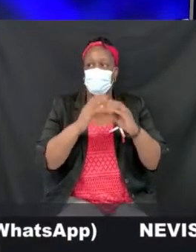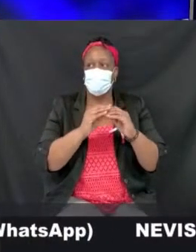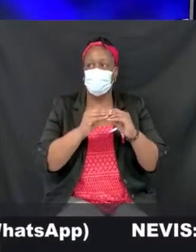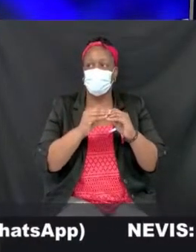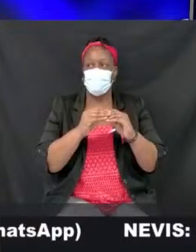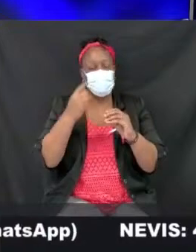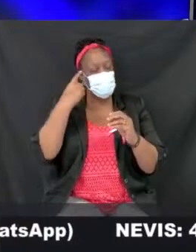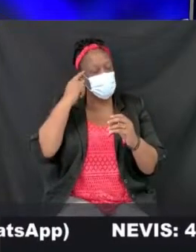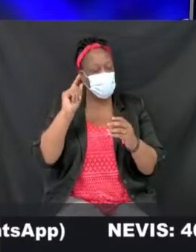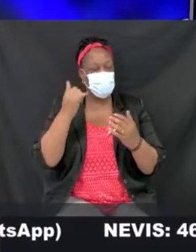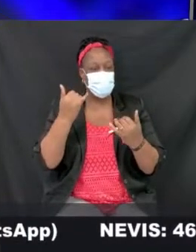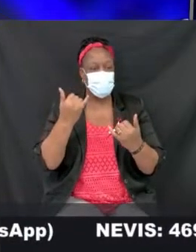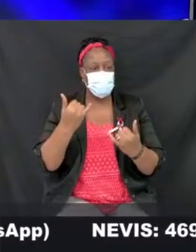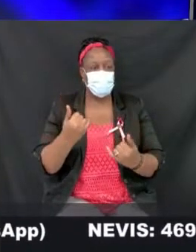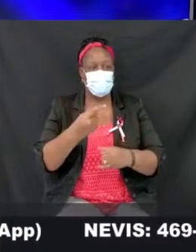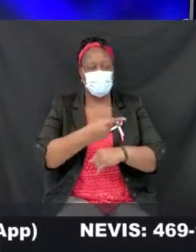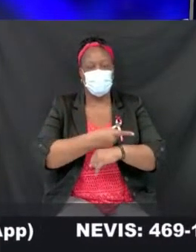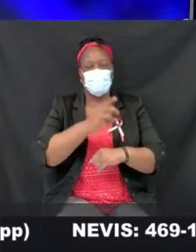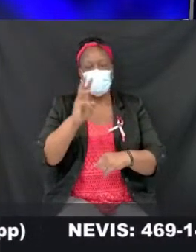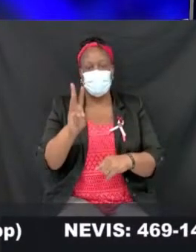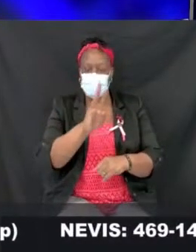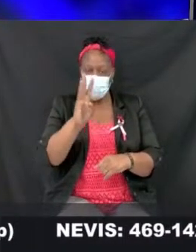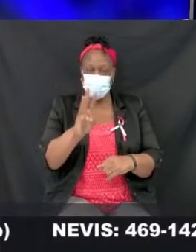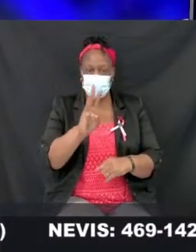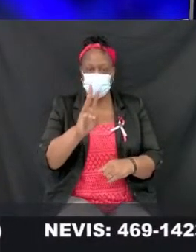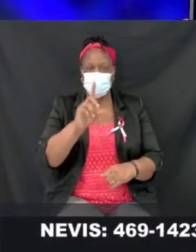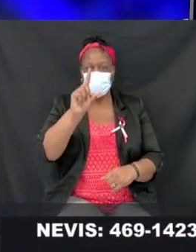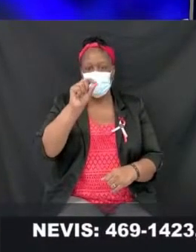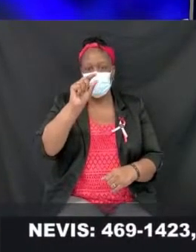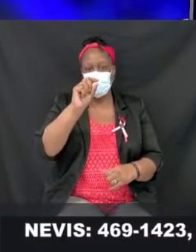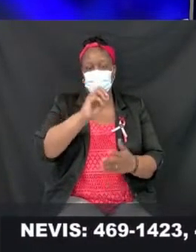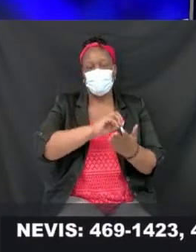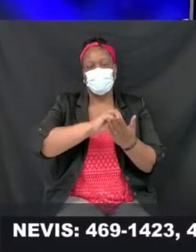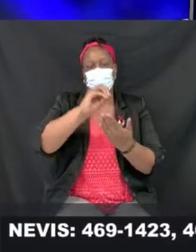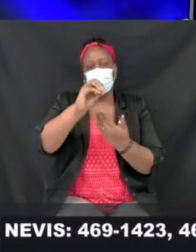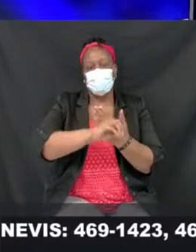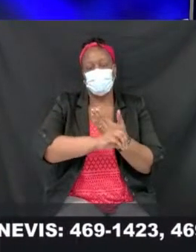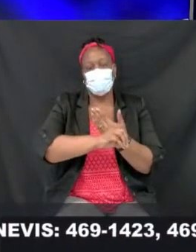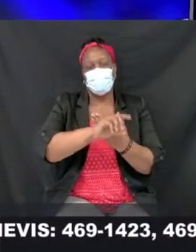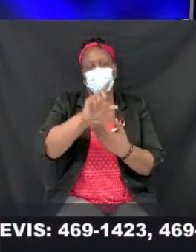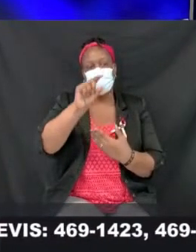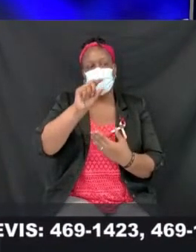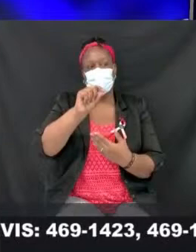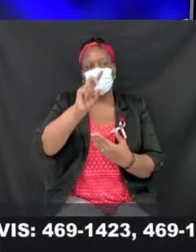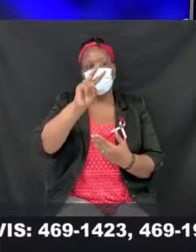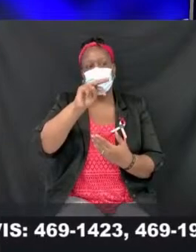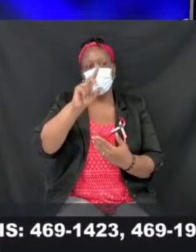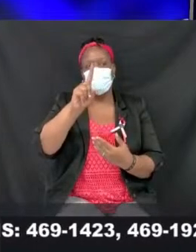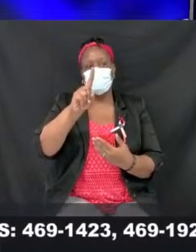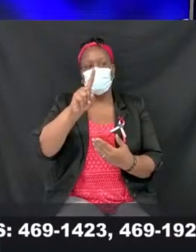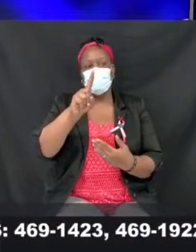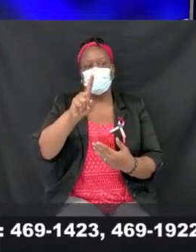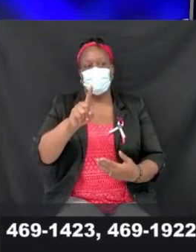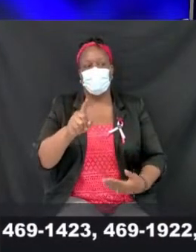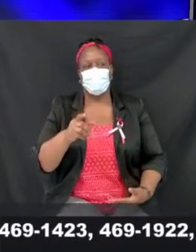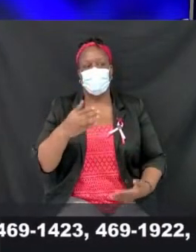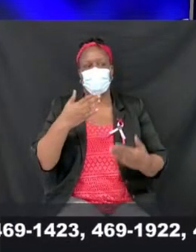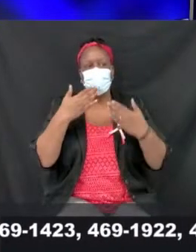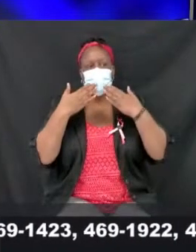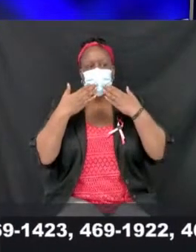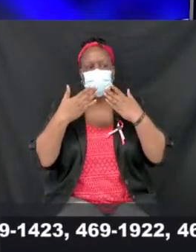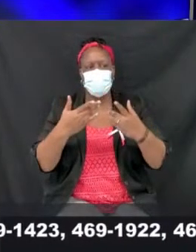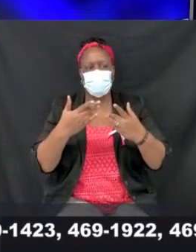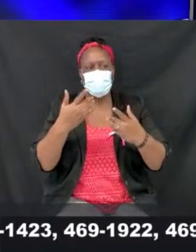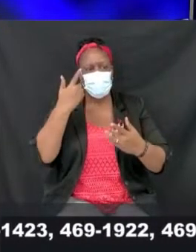COVID-19 weekly briefing for Wednesday, the 20th day of October 2021. Thank you very much for